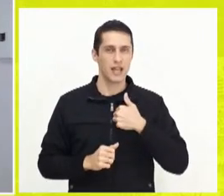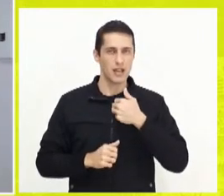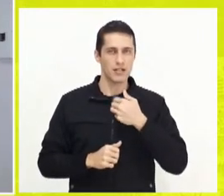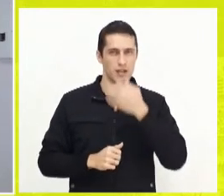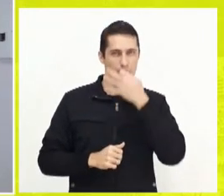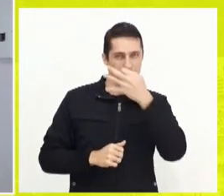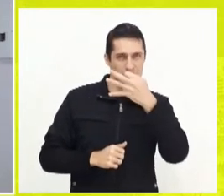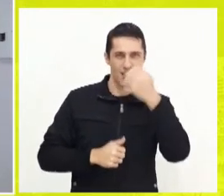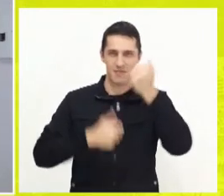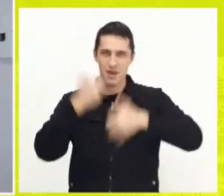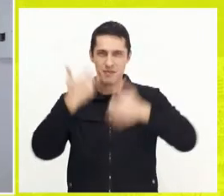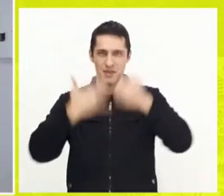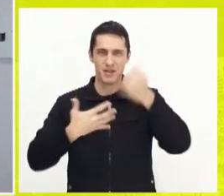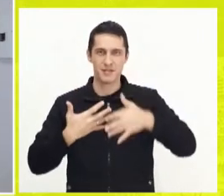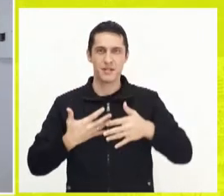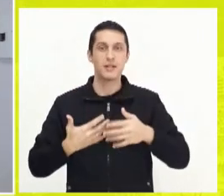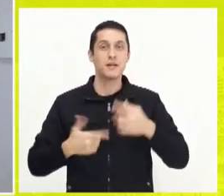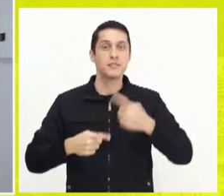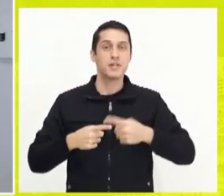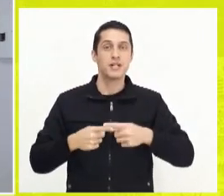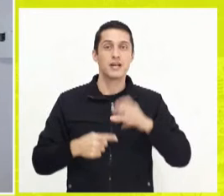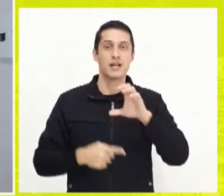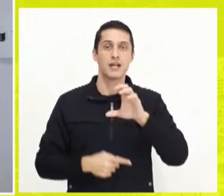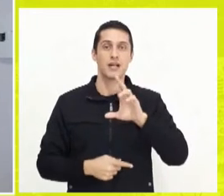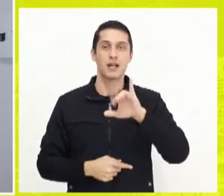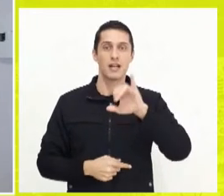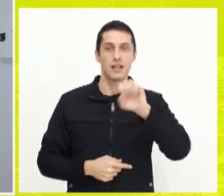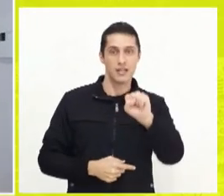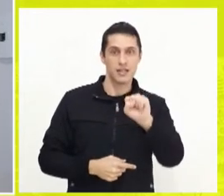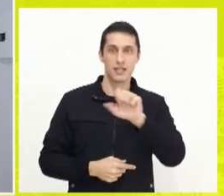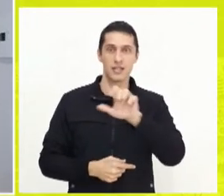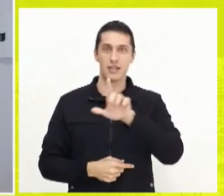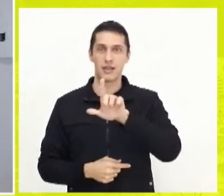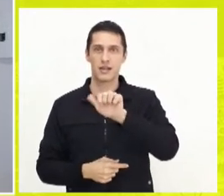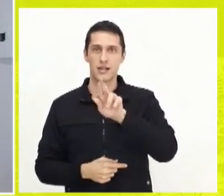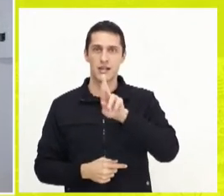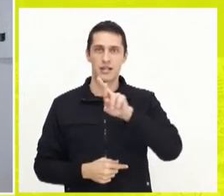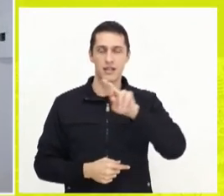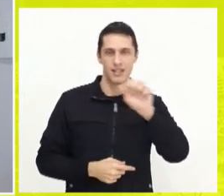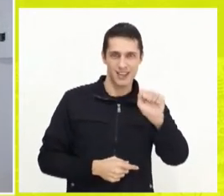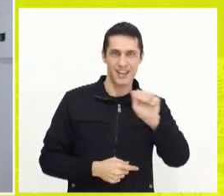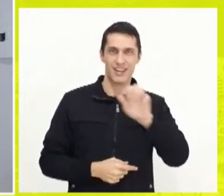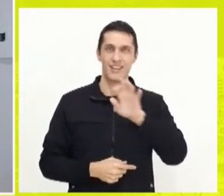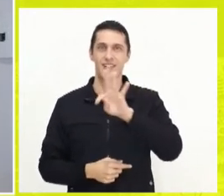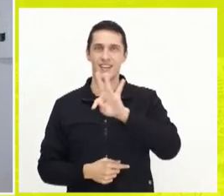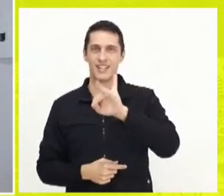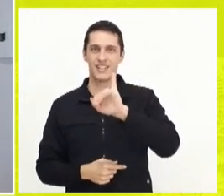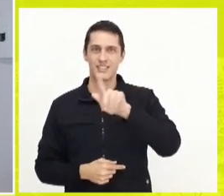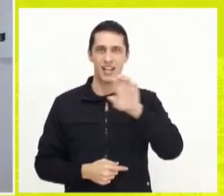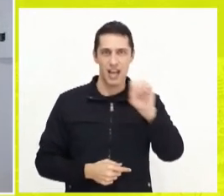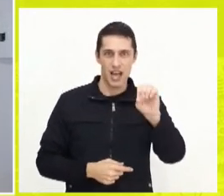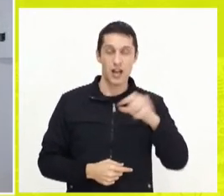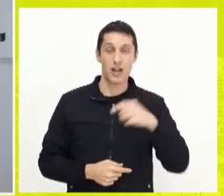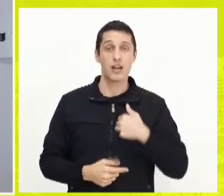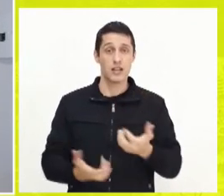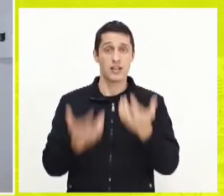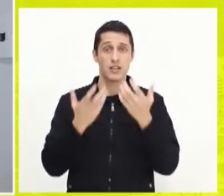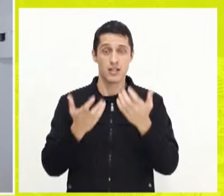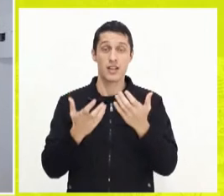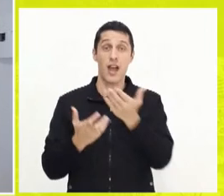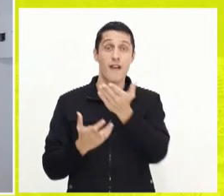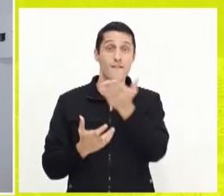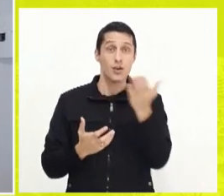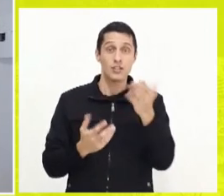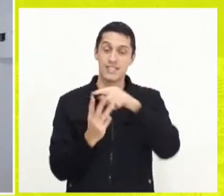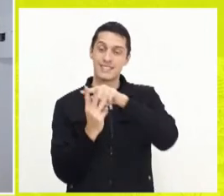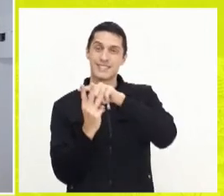made my comment chris mara i am going to ask you